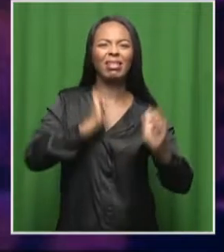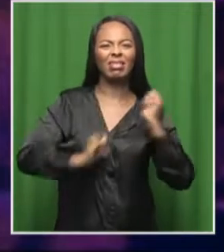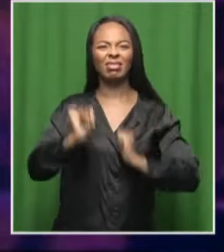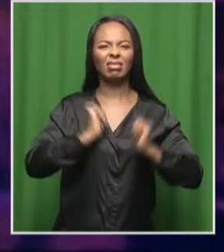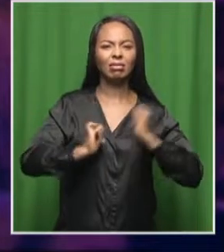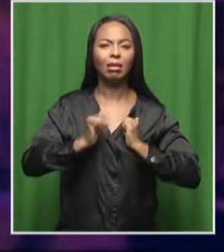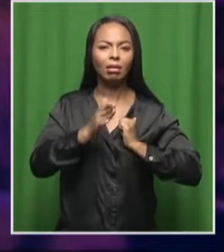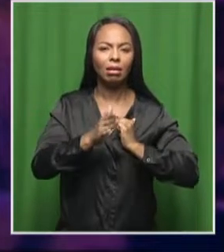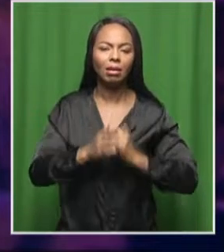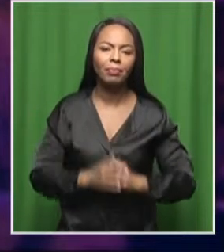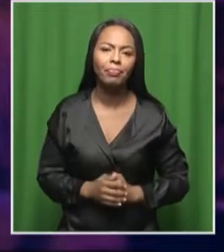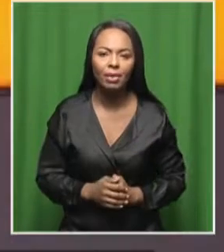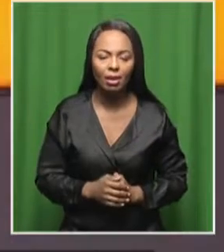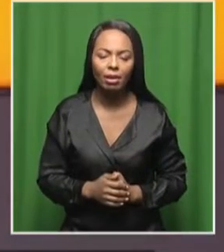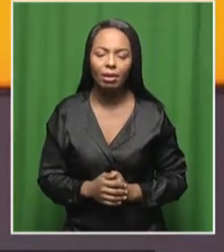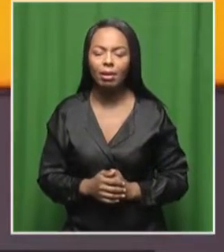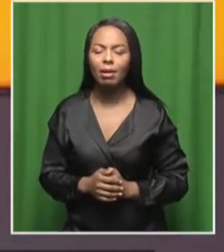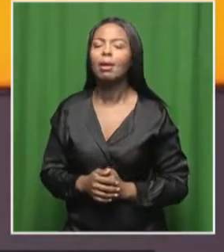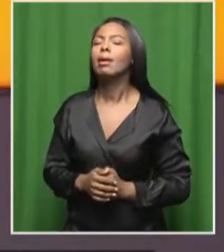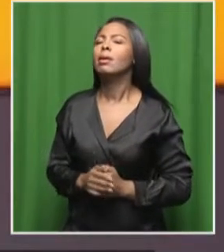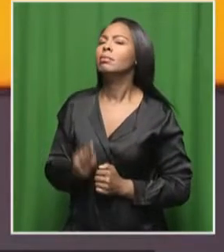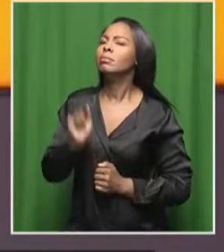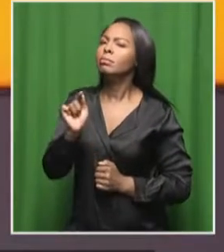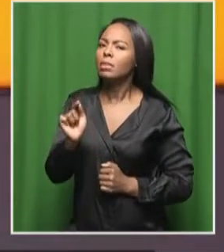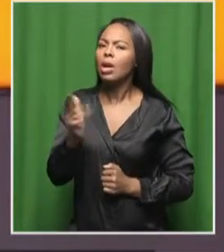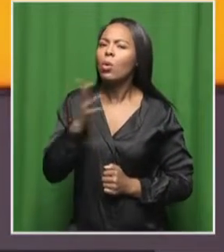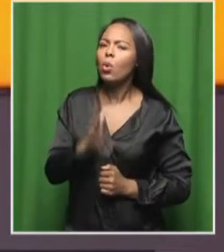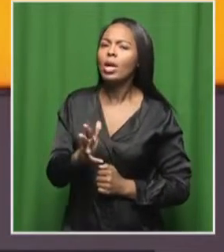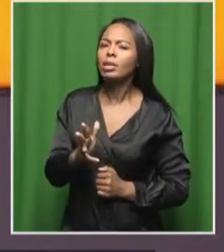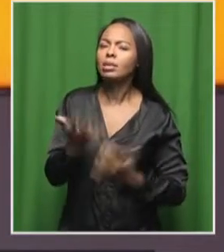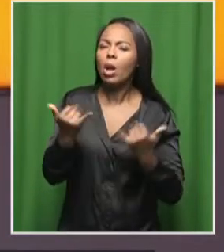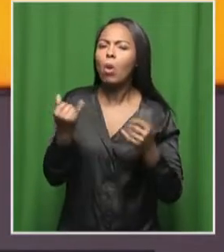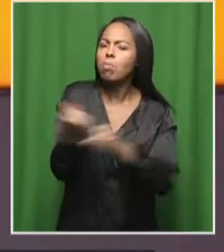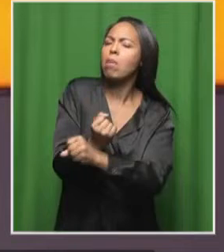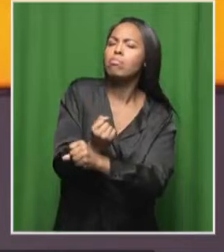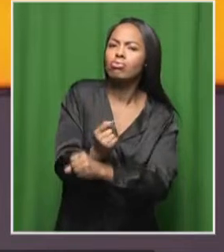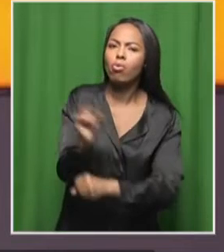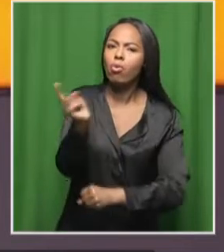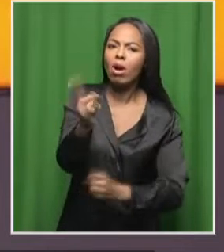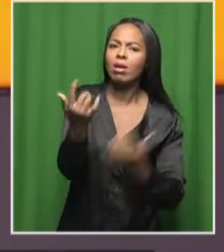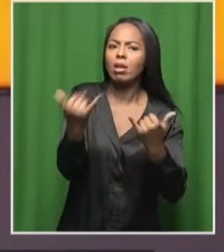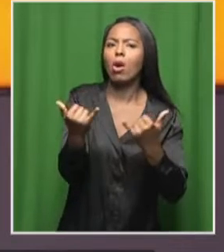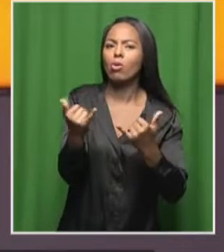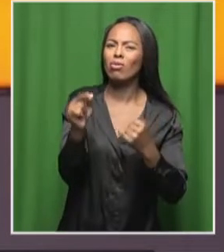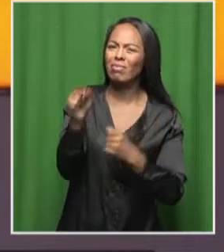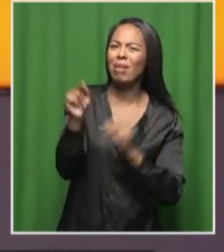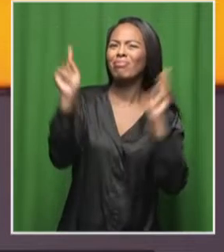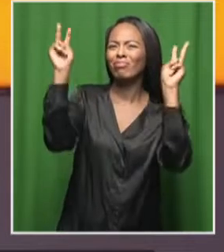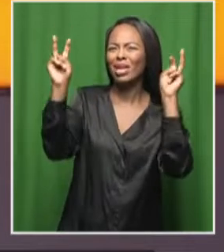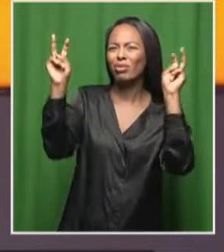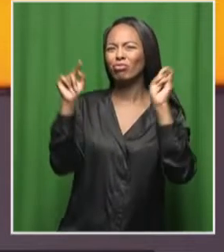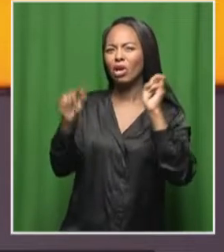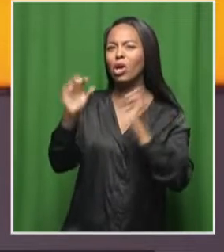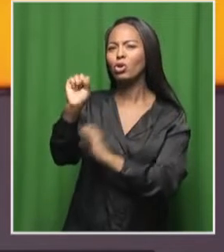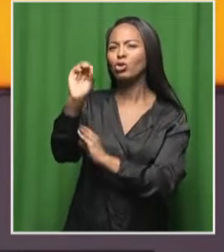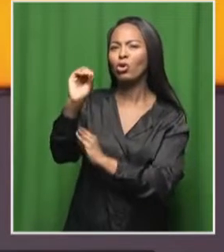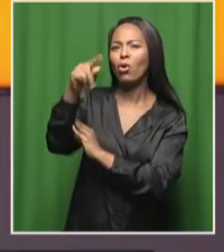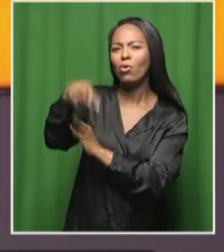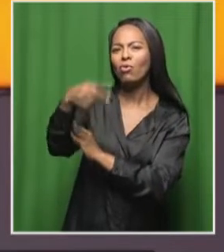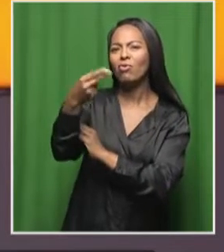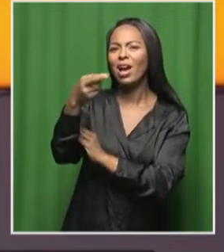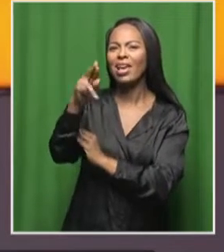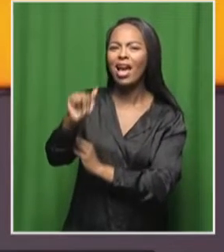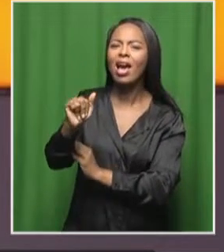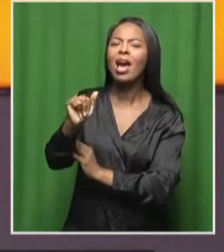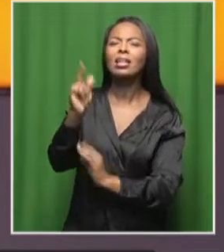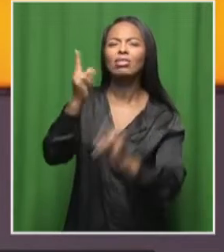that are still relevant today. And what did you want to keep the same in restaging Sophiatown, and what did you want to do differently?